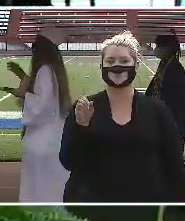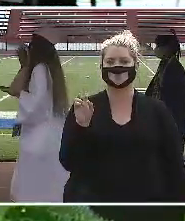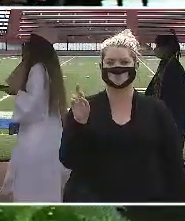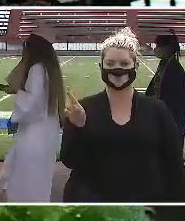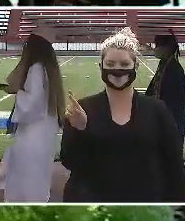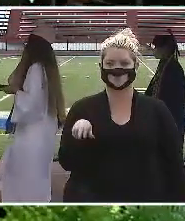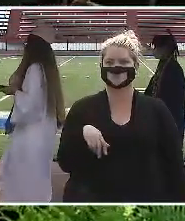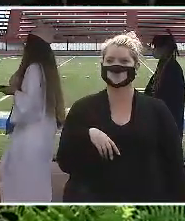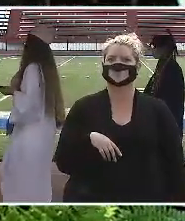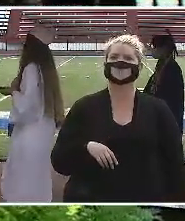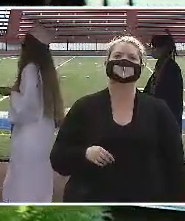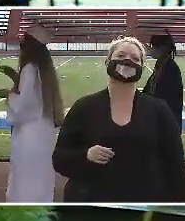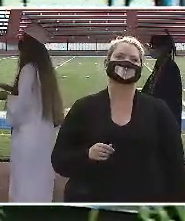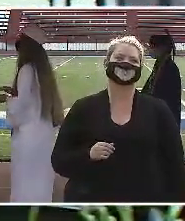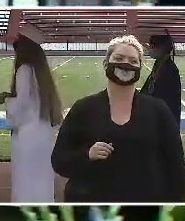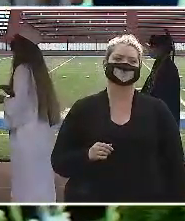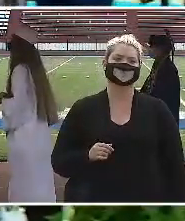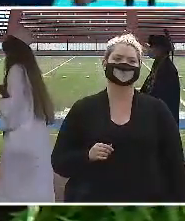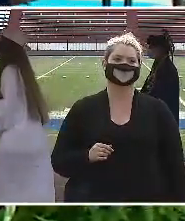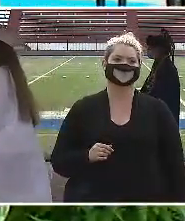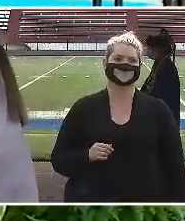Gary Hook.